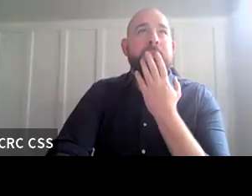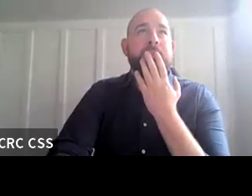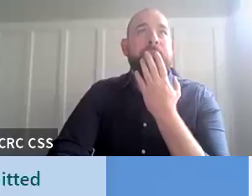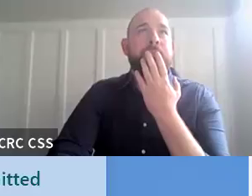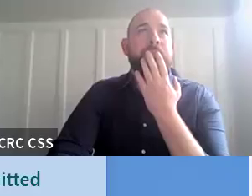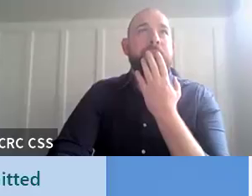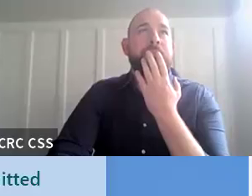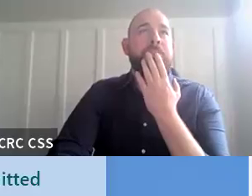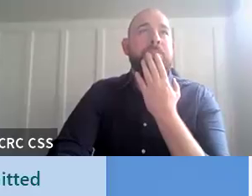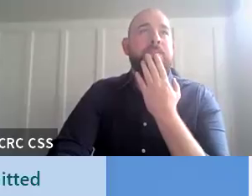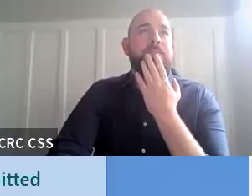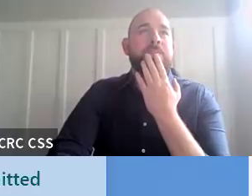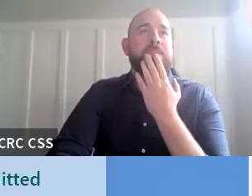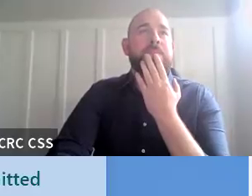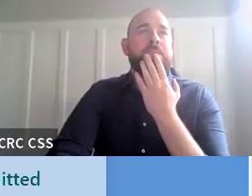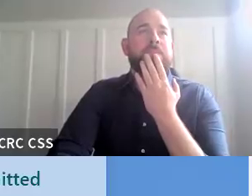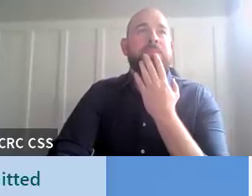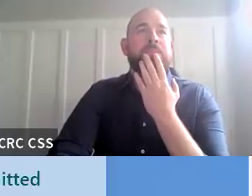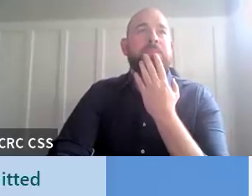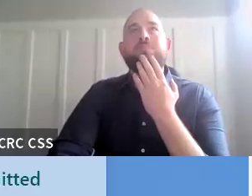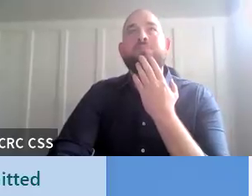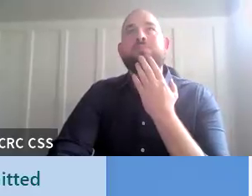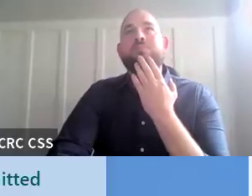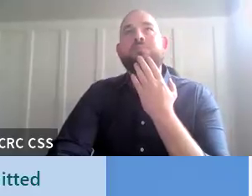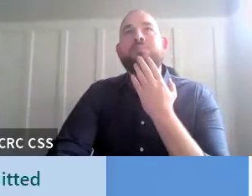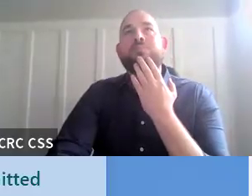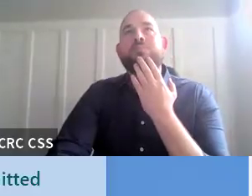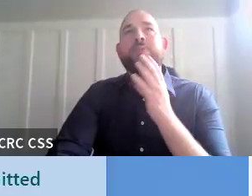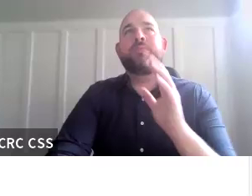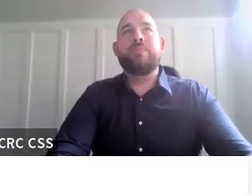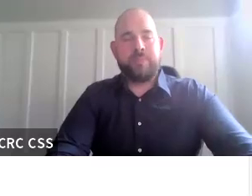I can show you what that looks like.